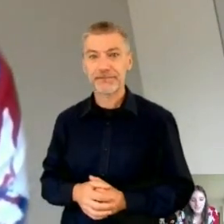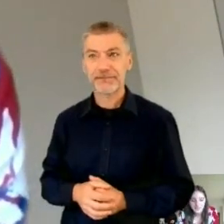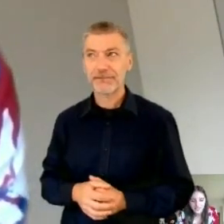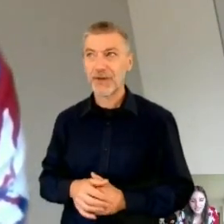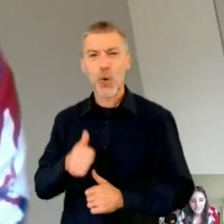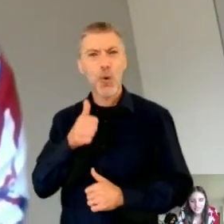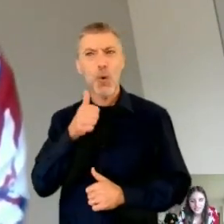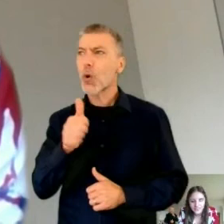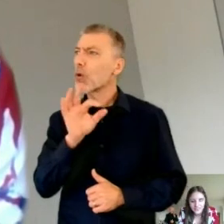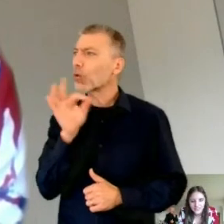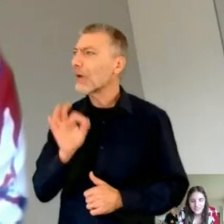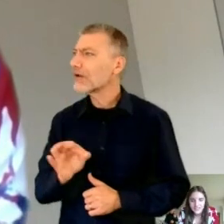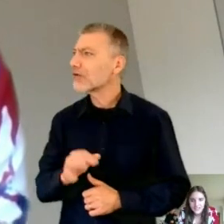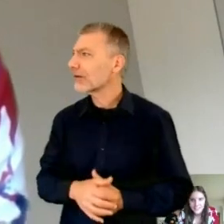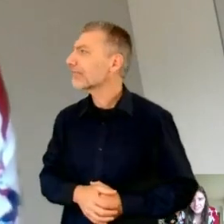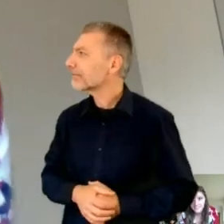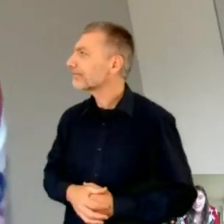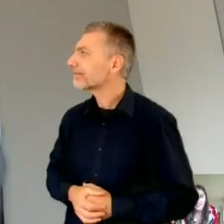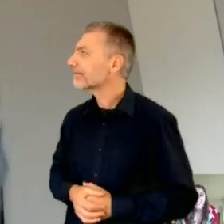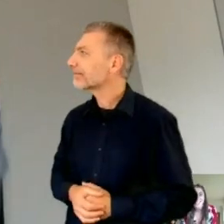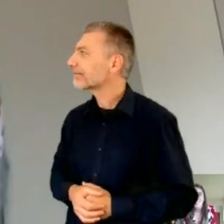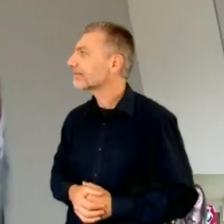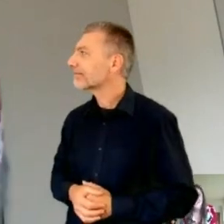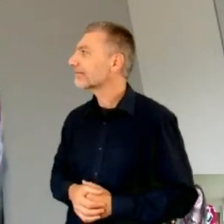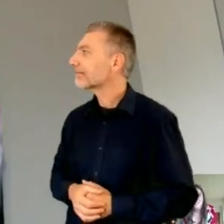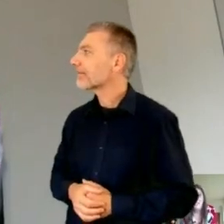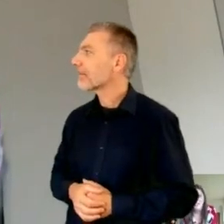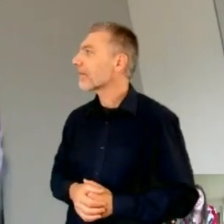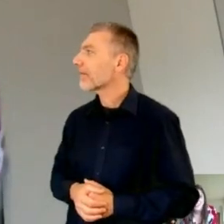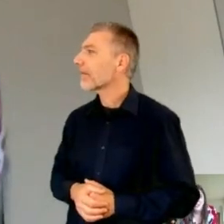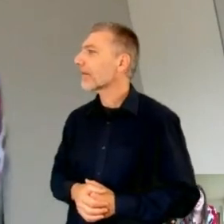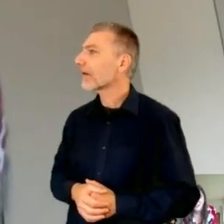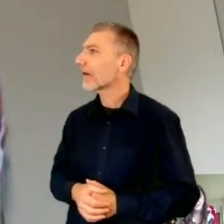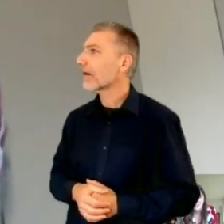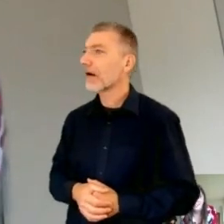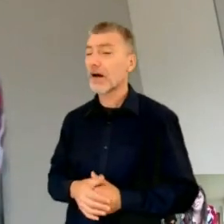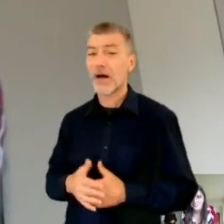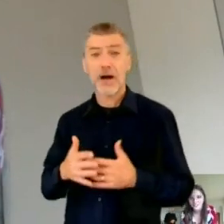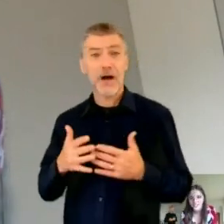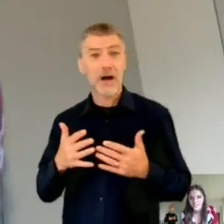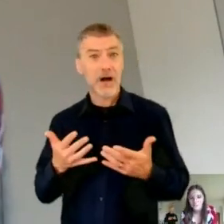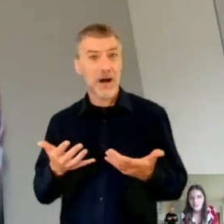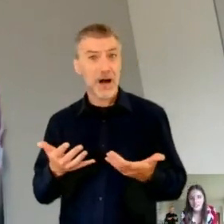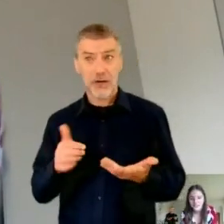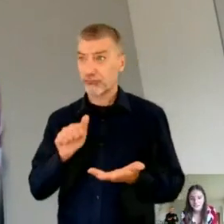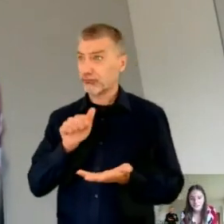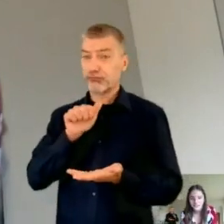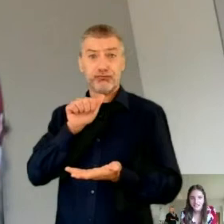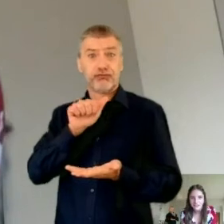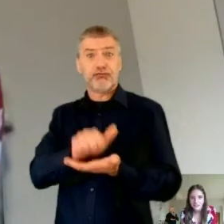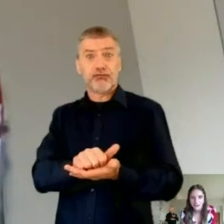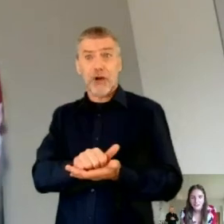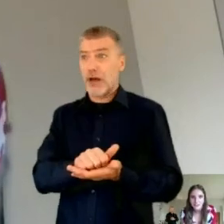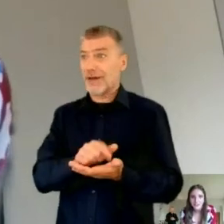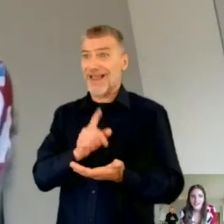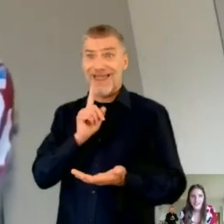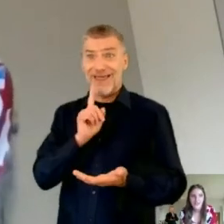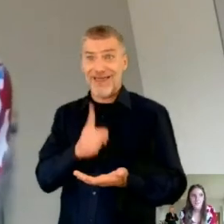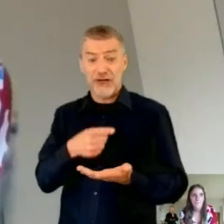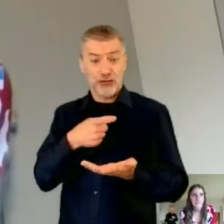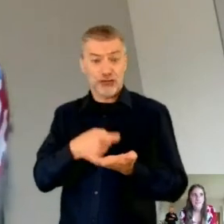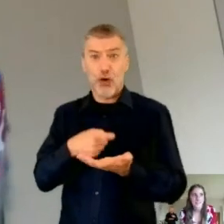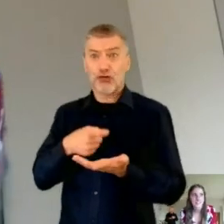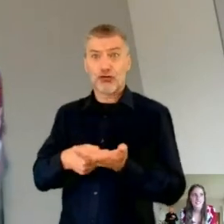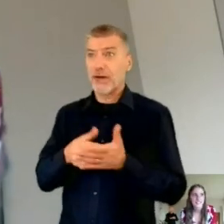So, as in, I guess that's the very question at the heart of our company at the moment, I suppose.